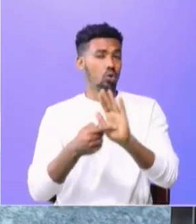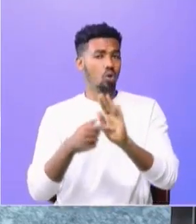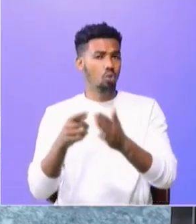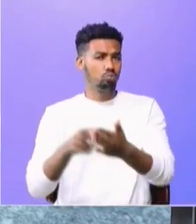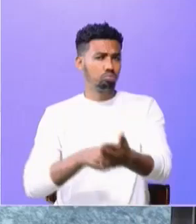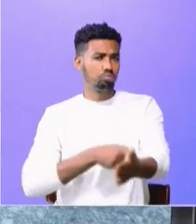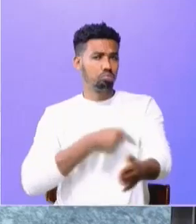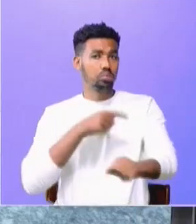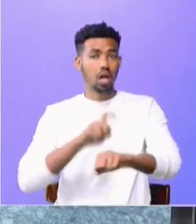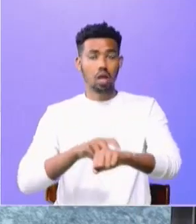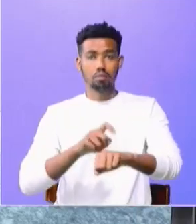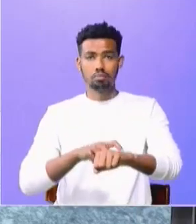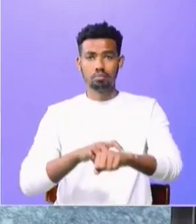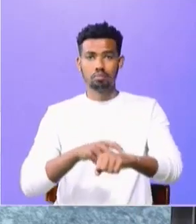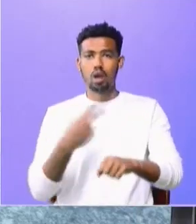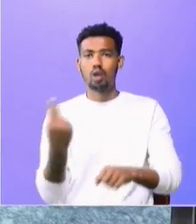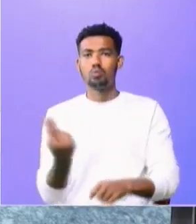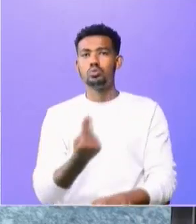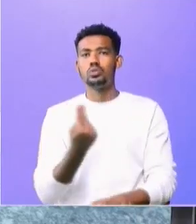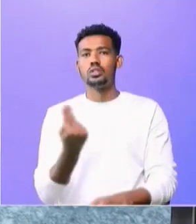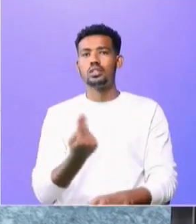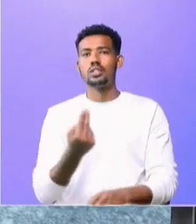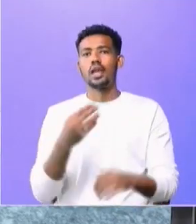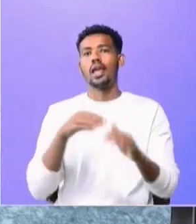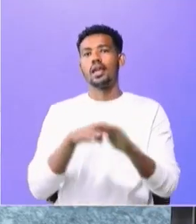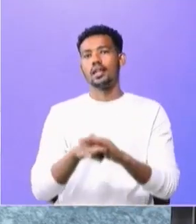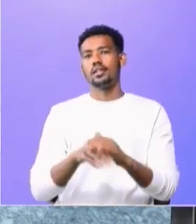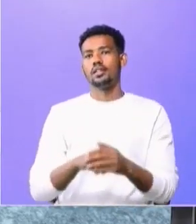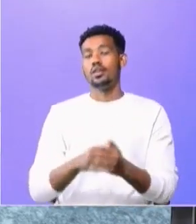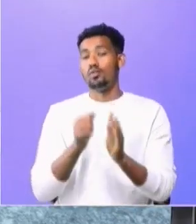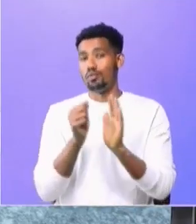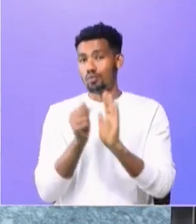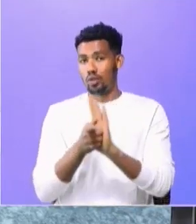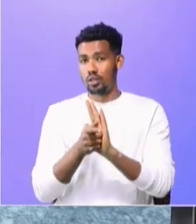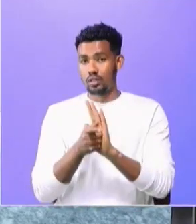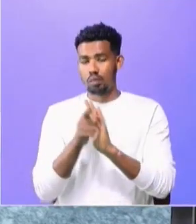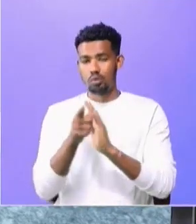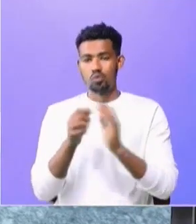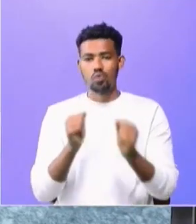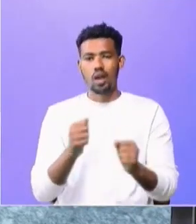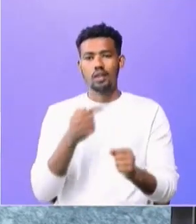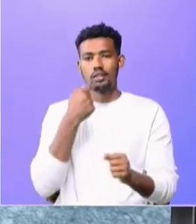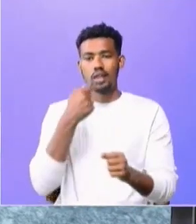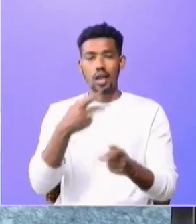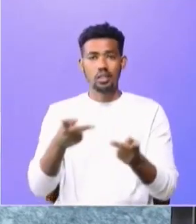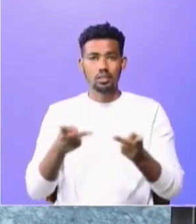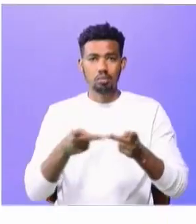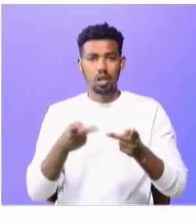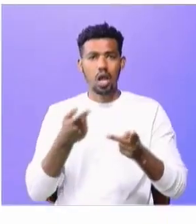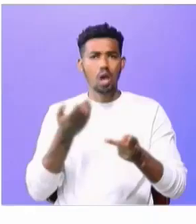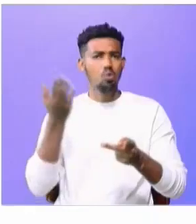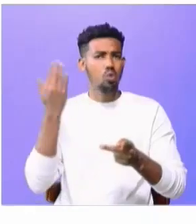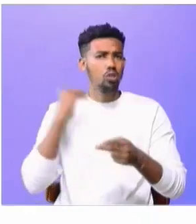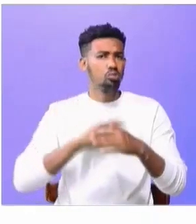period of time by using in. For example, also you can say as a place, I was born in.